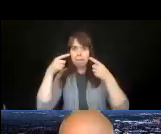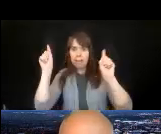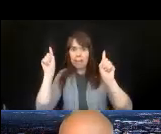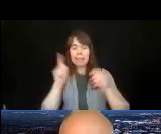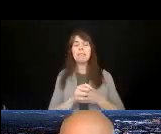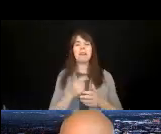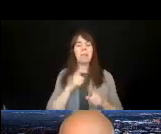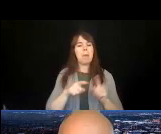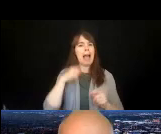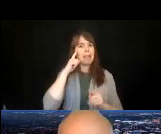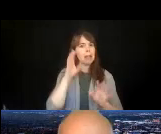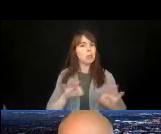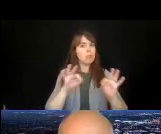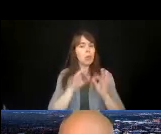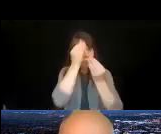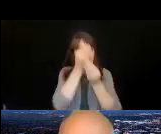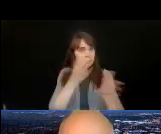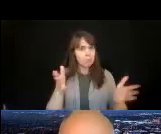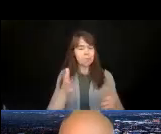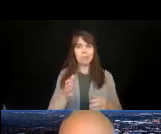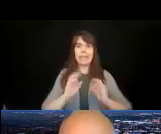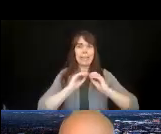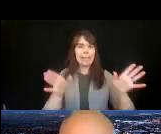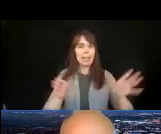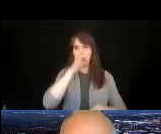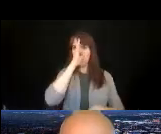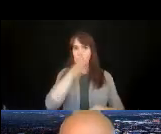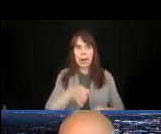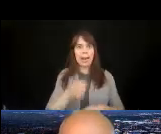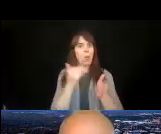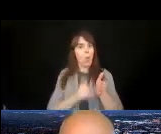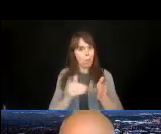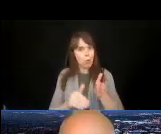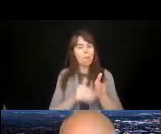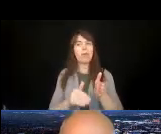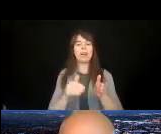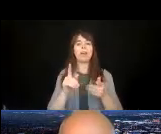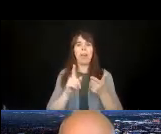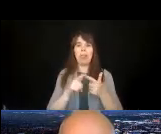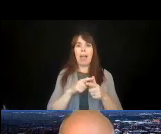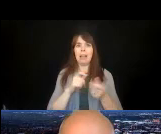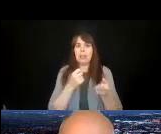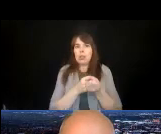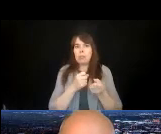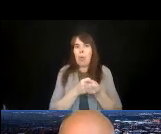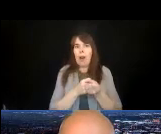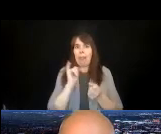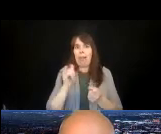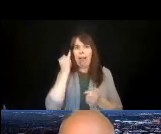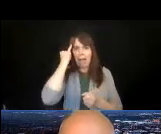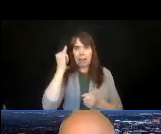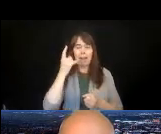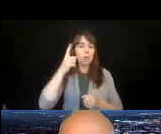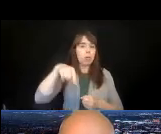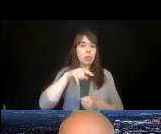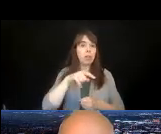we share that information plainly and consistently across the organization as a way of supporting efforts for our team members, our